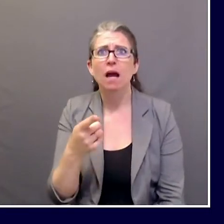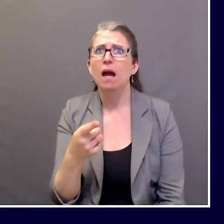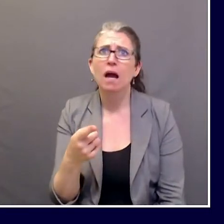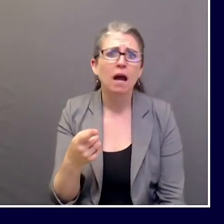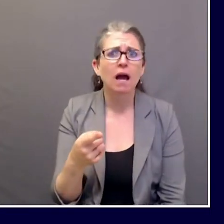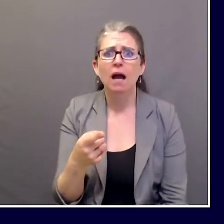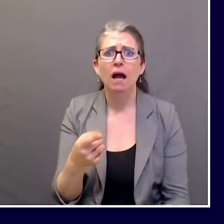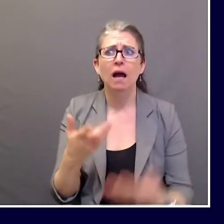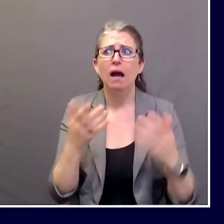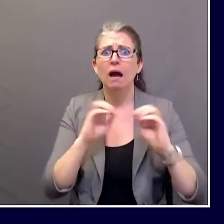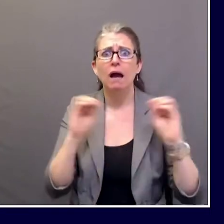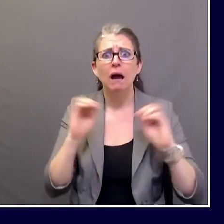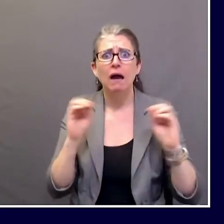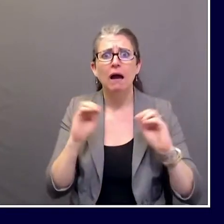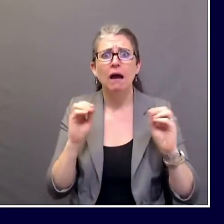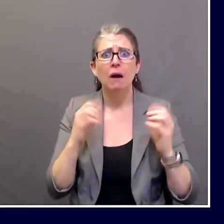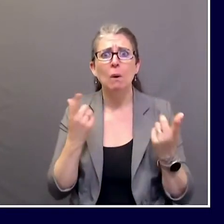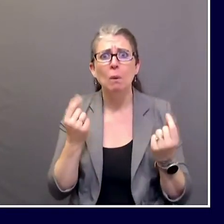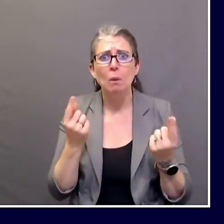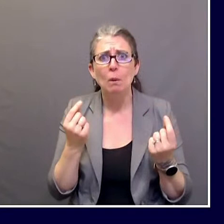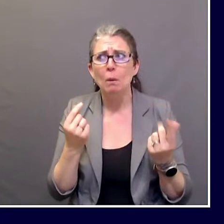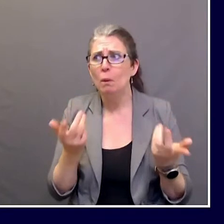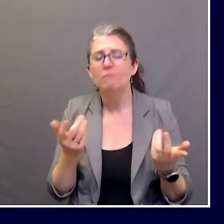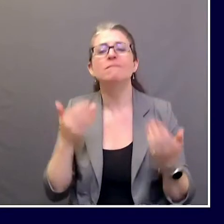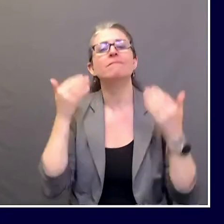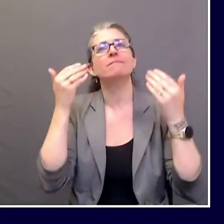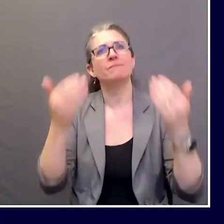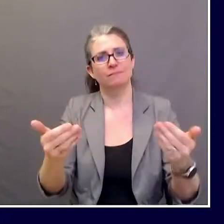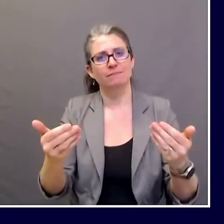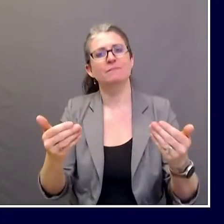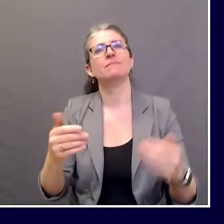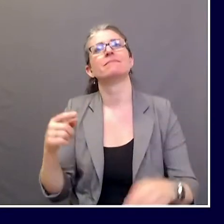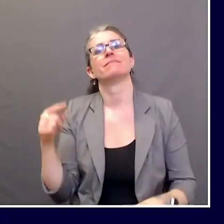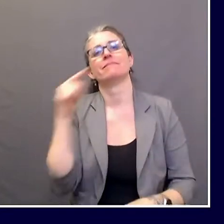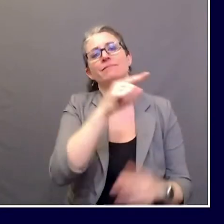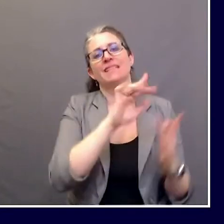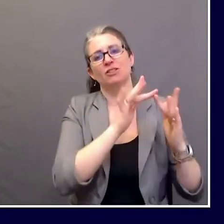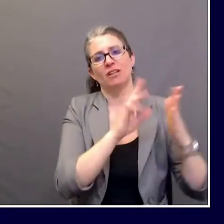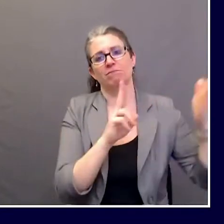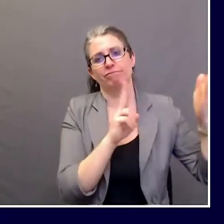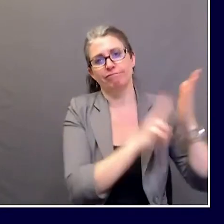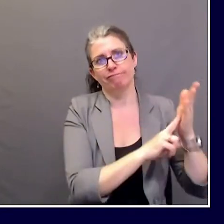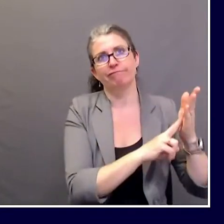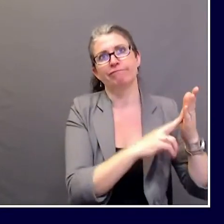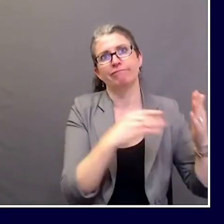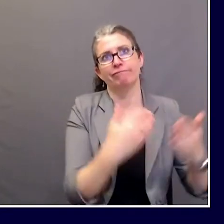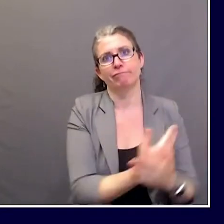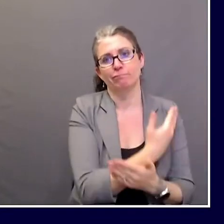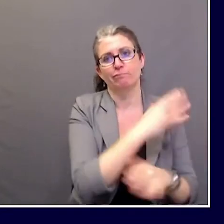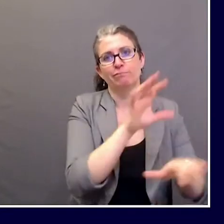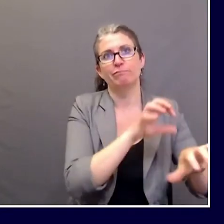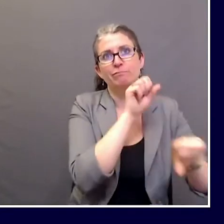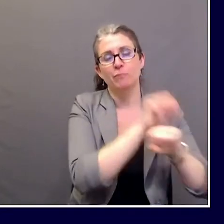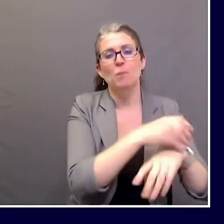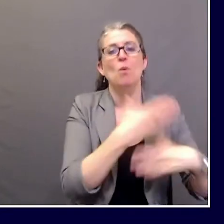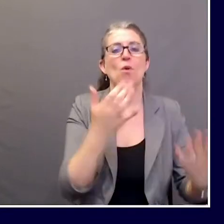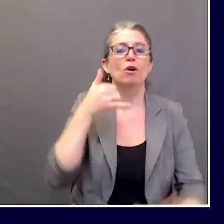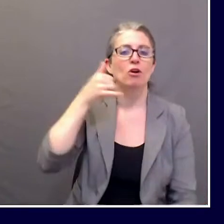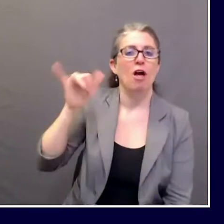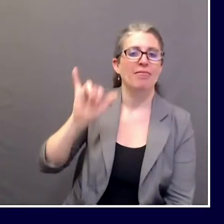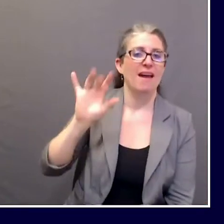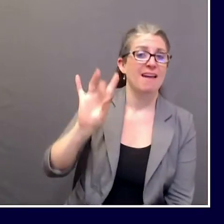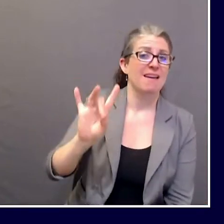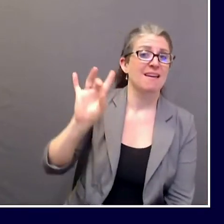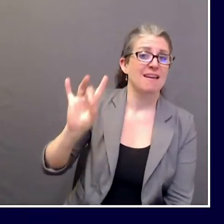our 1-888 number, and see if you can find a different appointment at a different site. In other words, for anybody who is